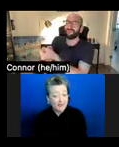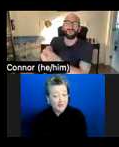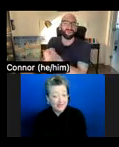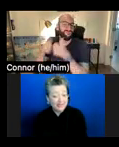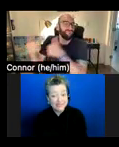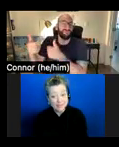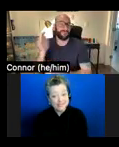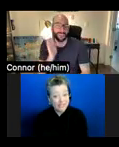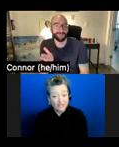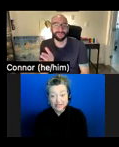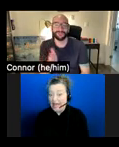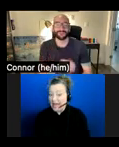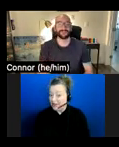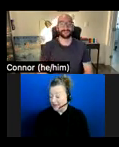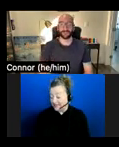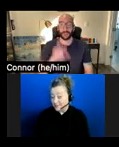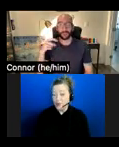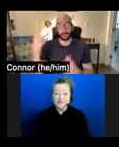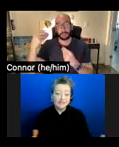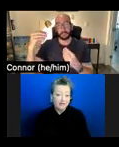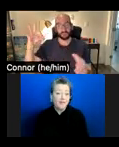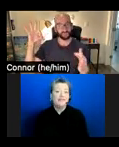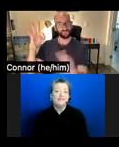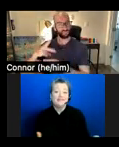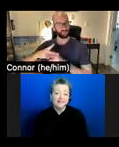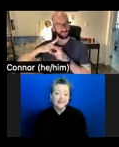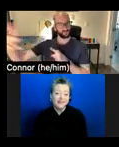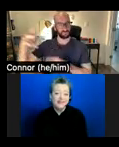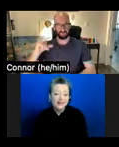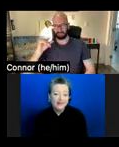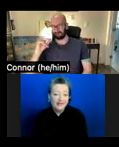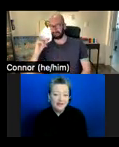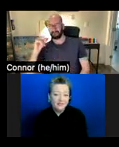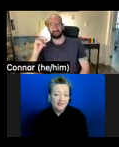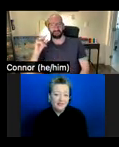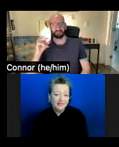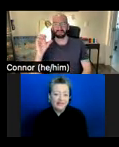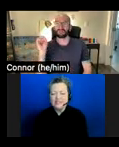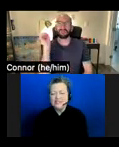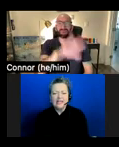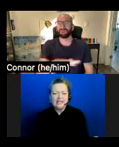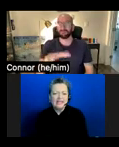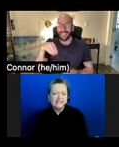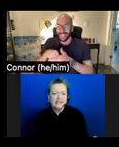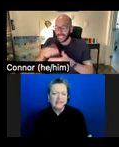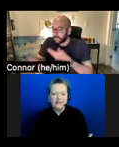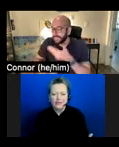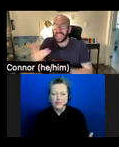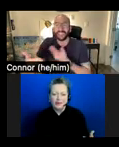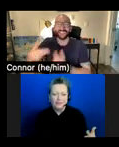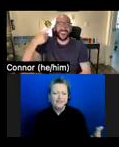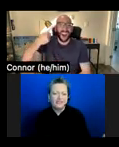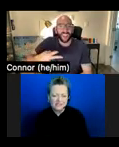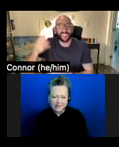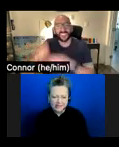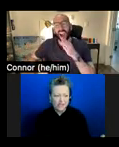for everyone else to come and take a look, and you'll get the support in the comments that you need. It's not necessarily,